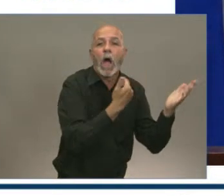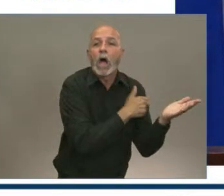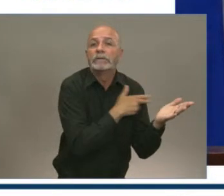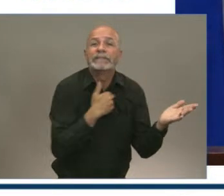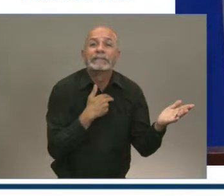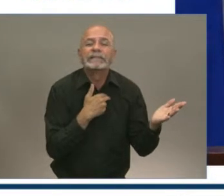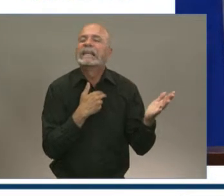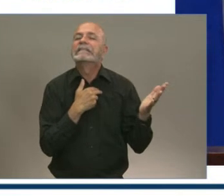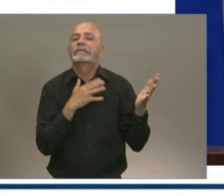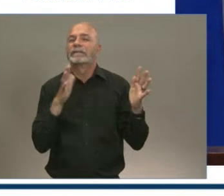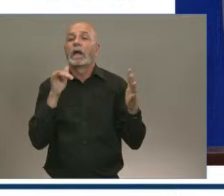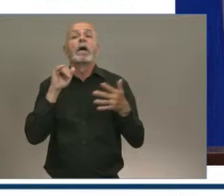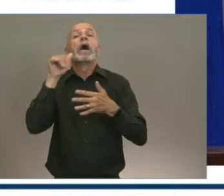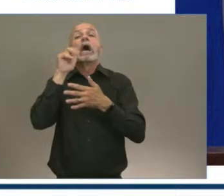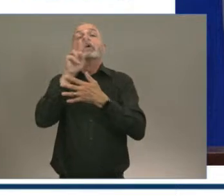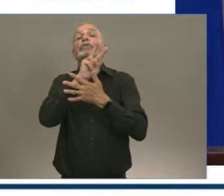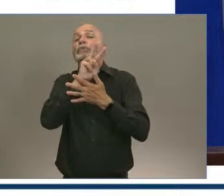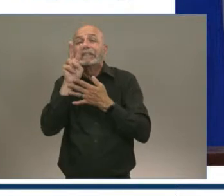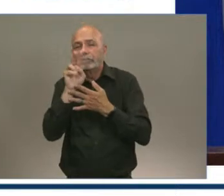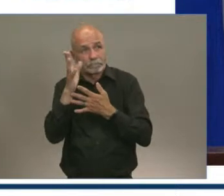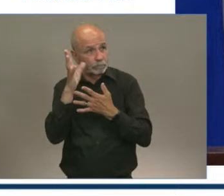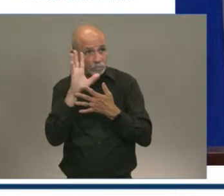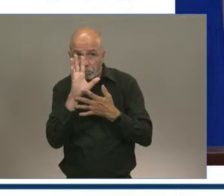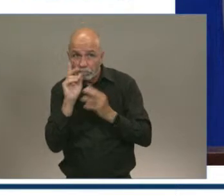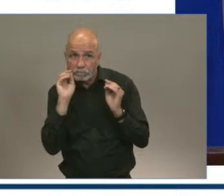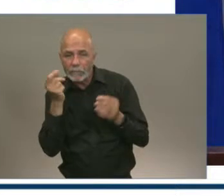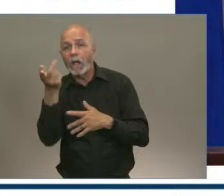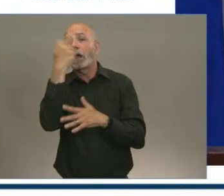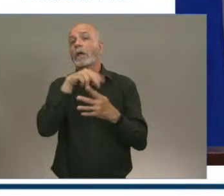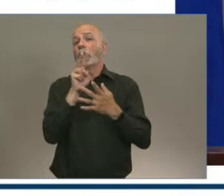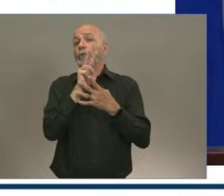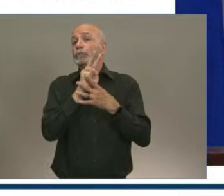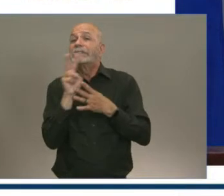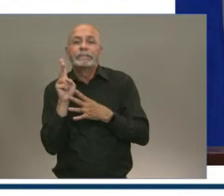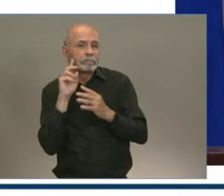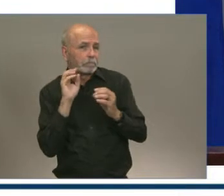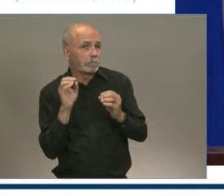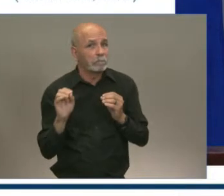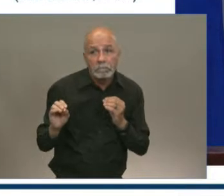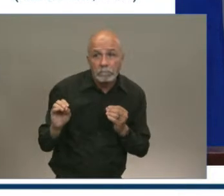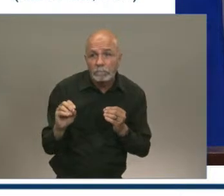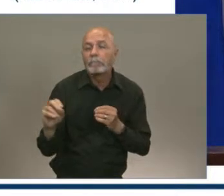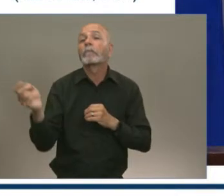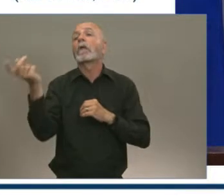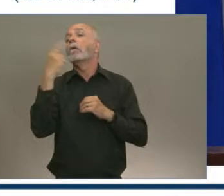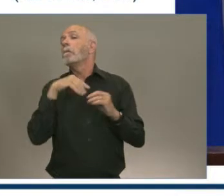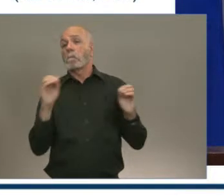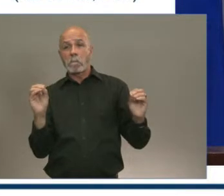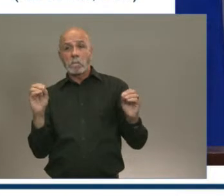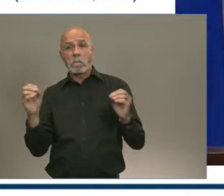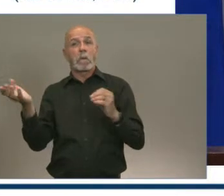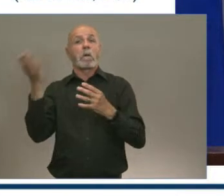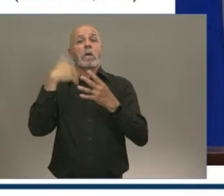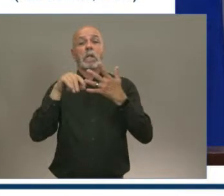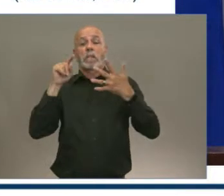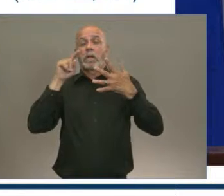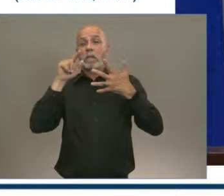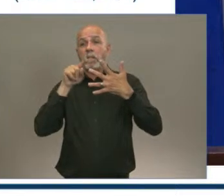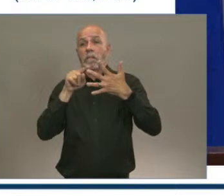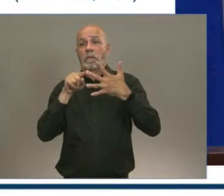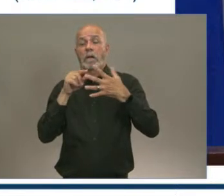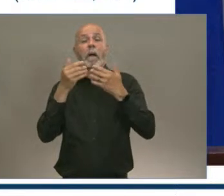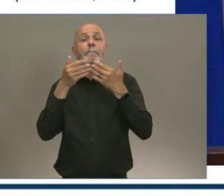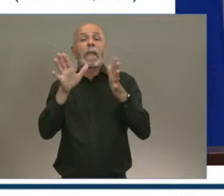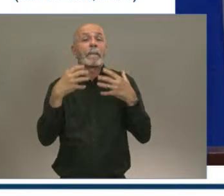2. But future phases could look a little bit different. We have that discussion on a daily basis with public health, and we'll continue to have